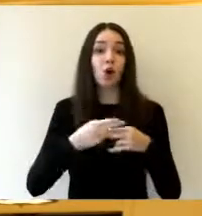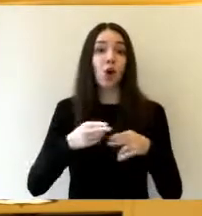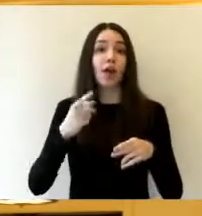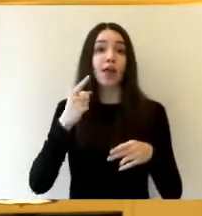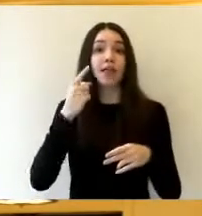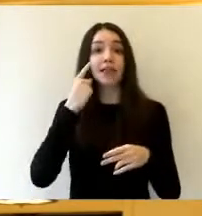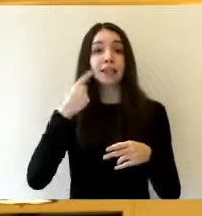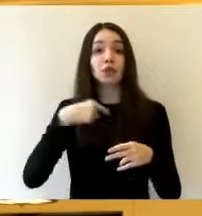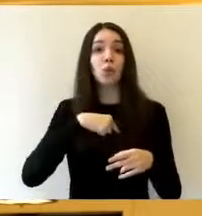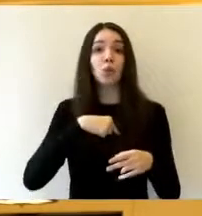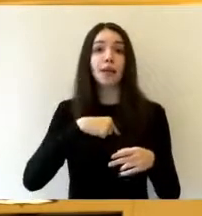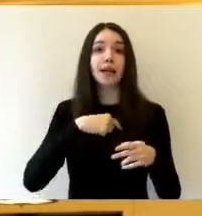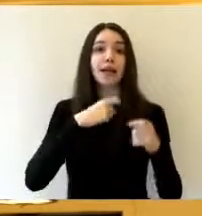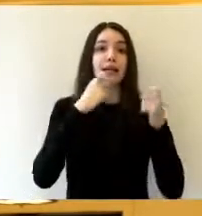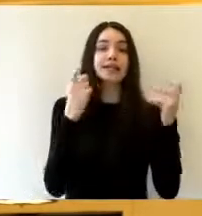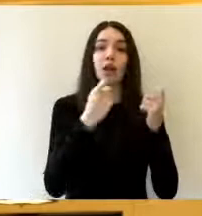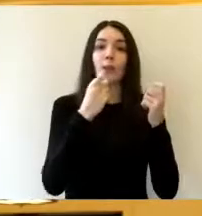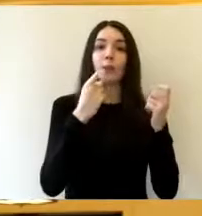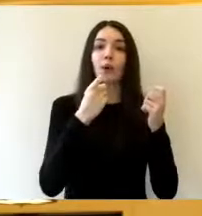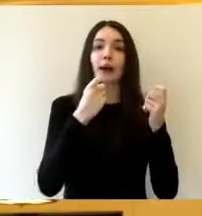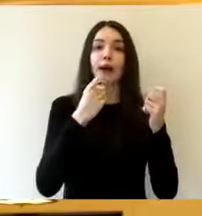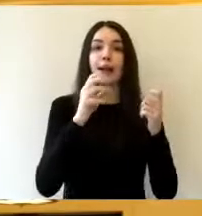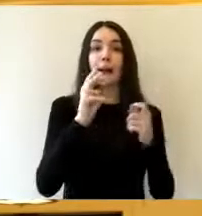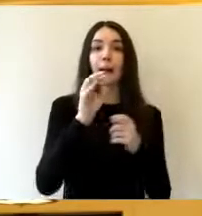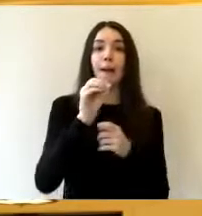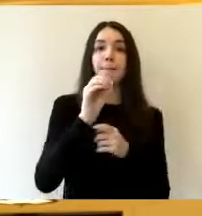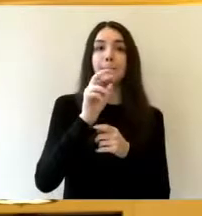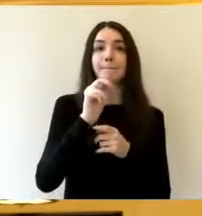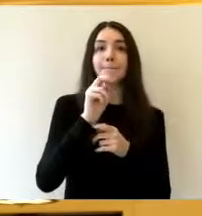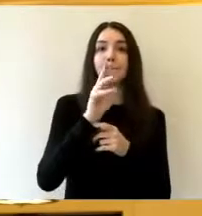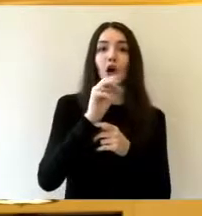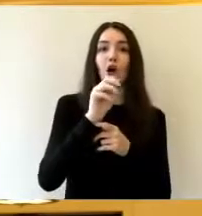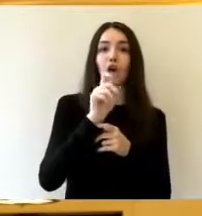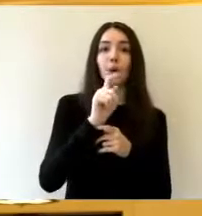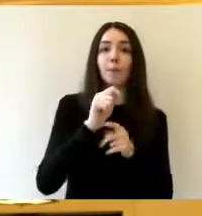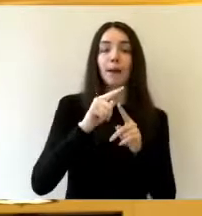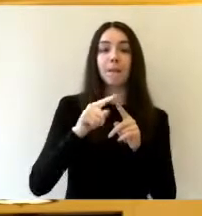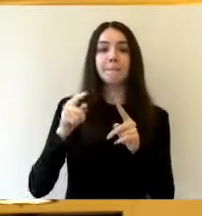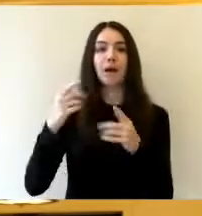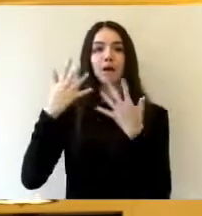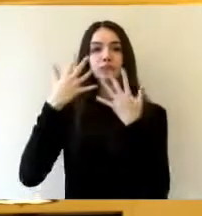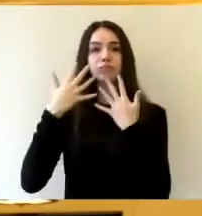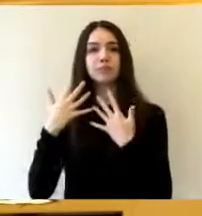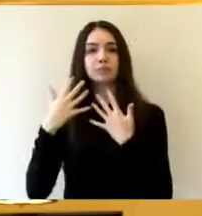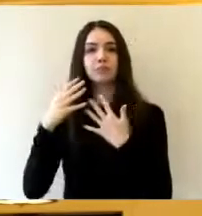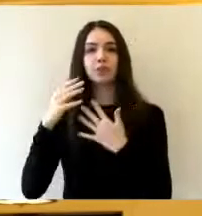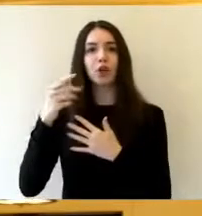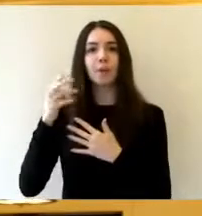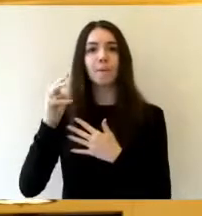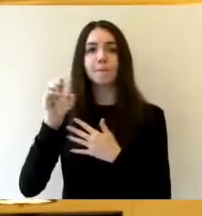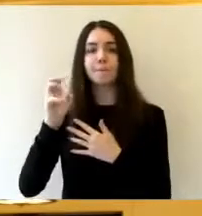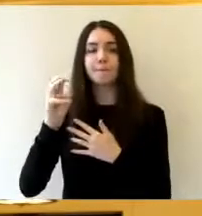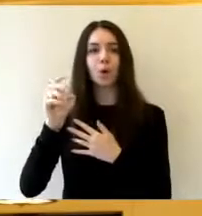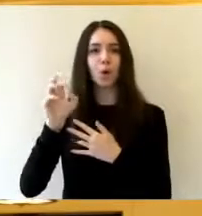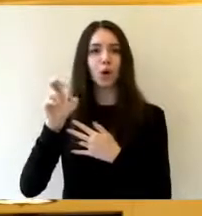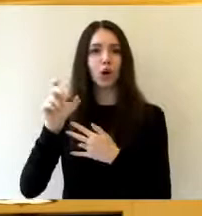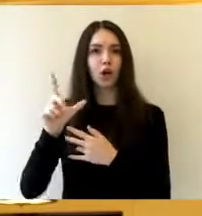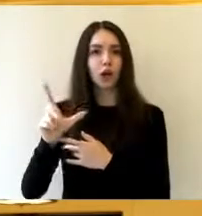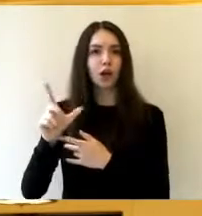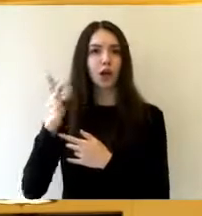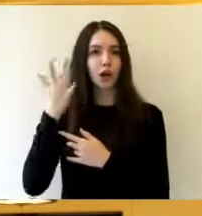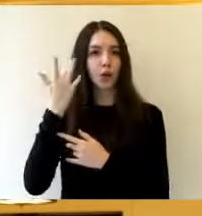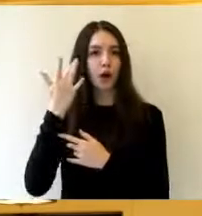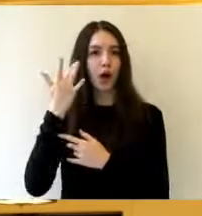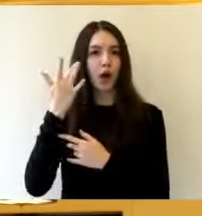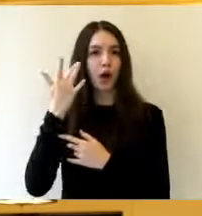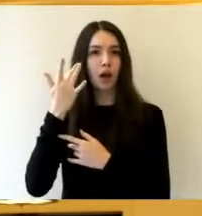things that we mourn memorials, of course. And generally speaking, everything that is a monument is also